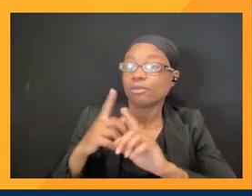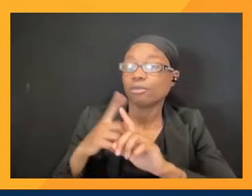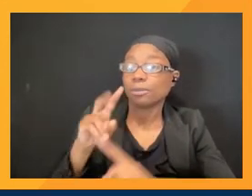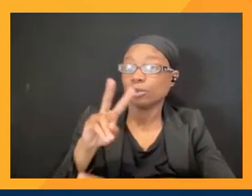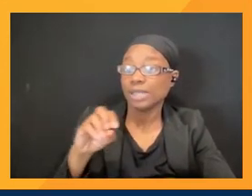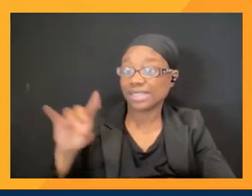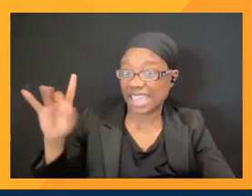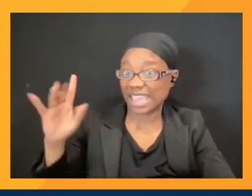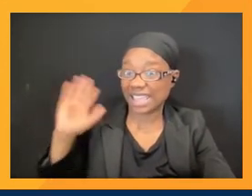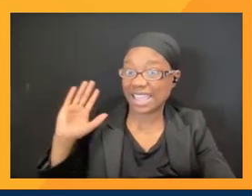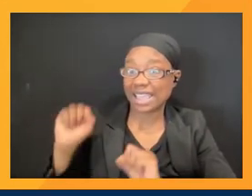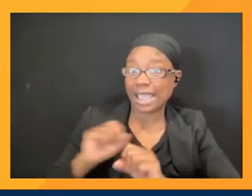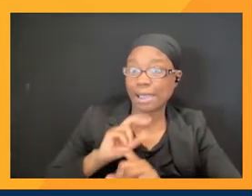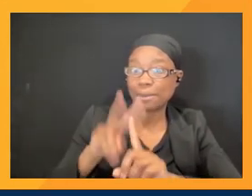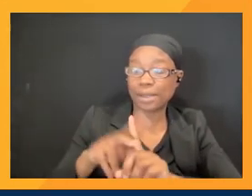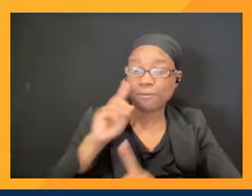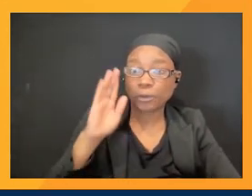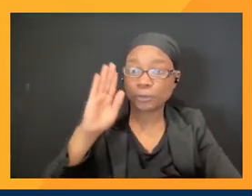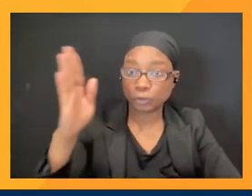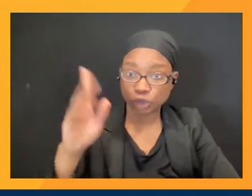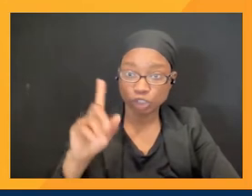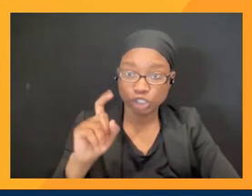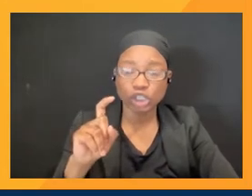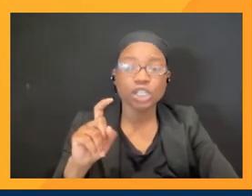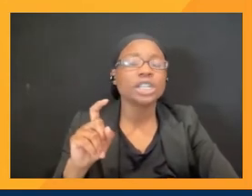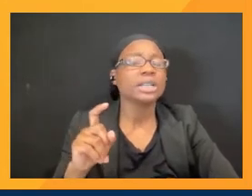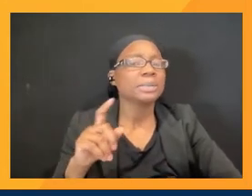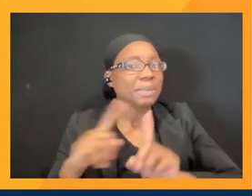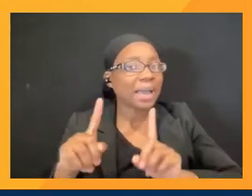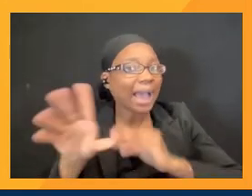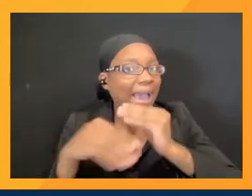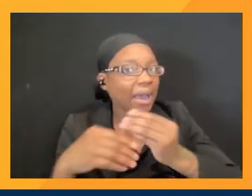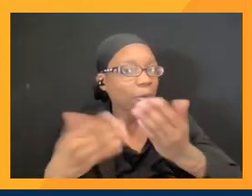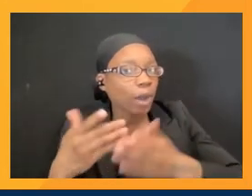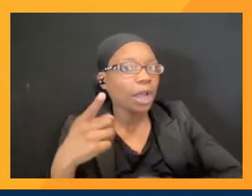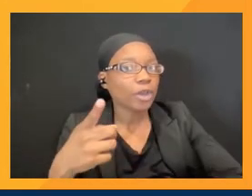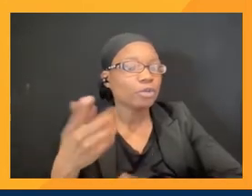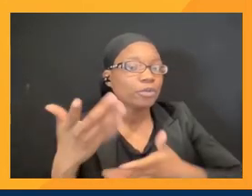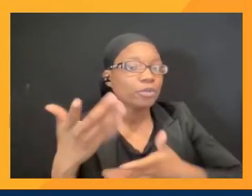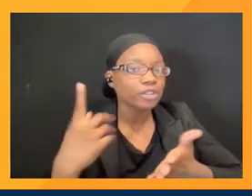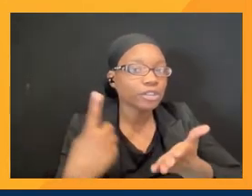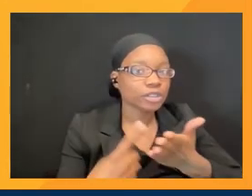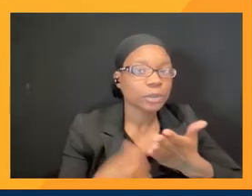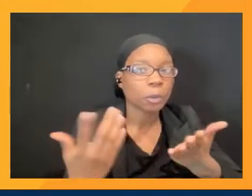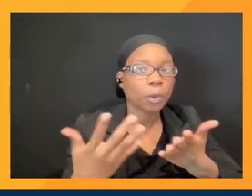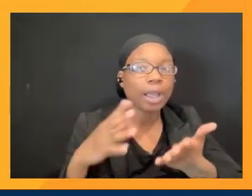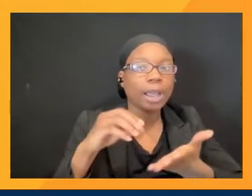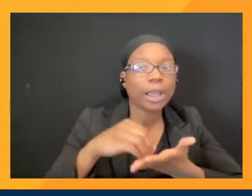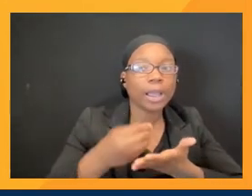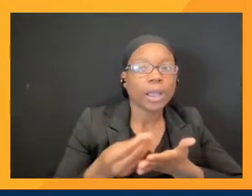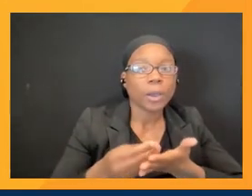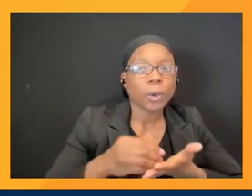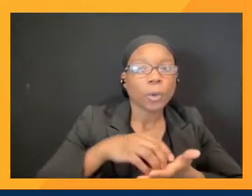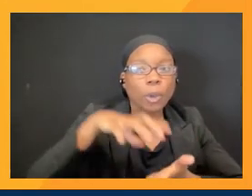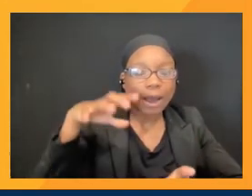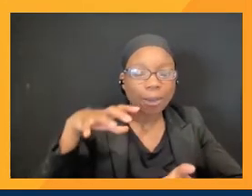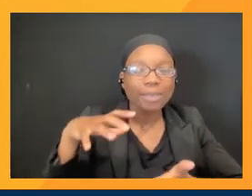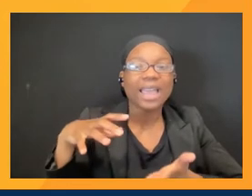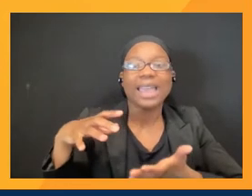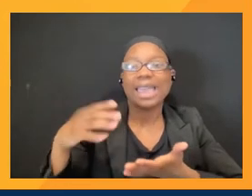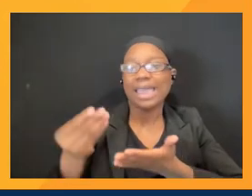make our company successful. So our hosts, right, who open up their homes, the guests who stay in those homes, our